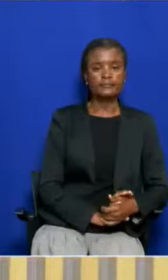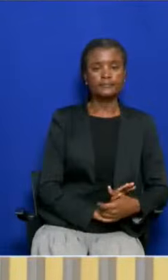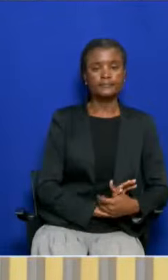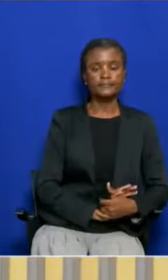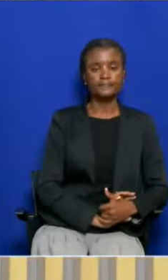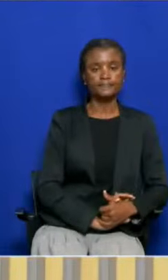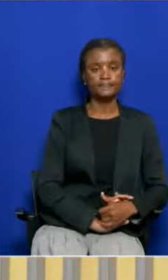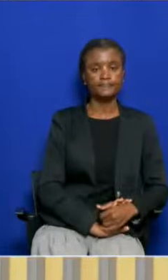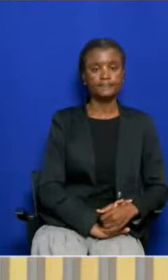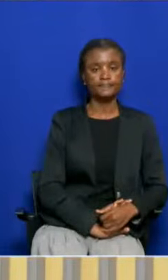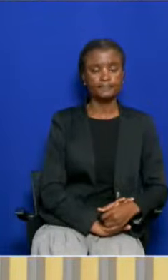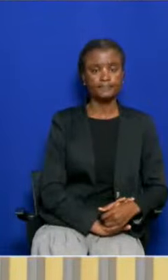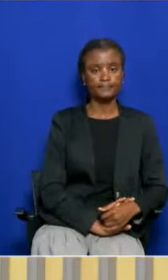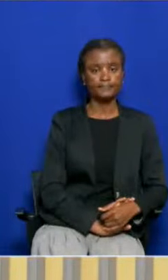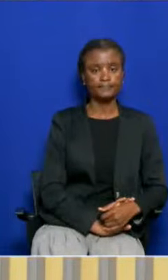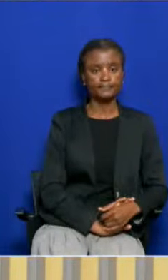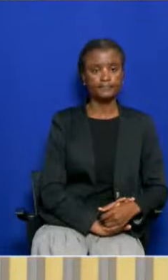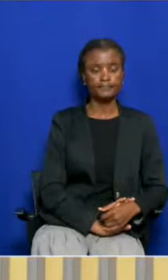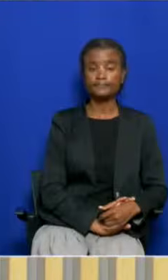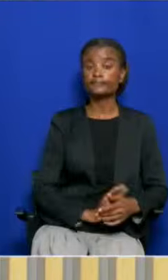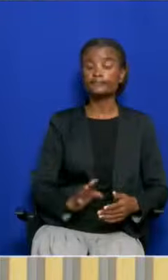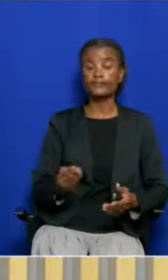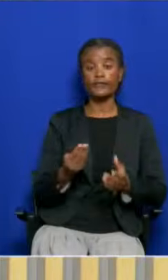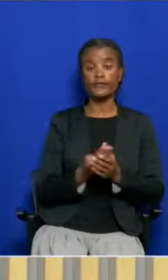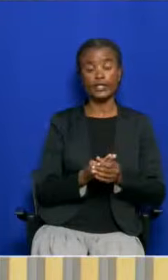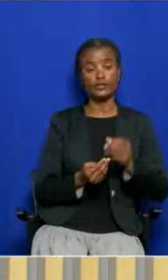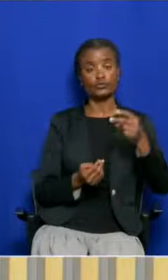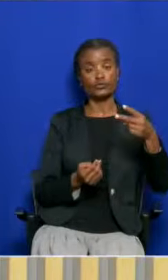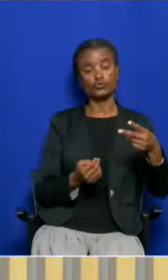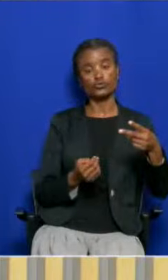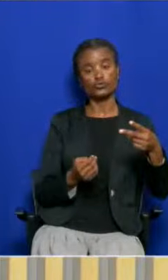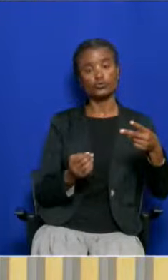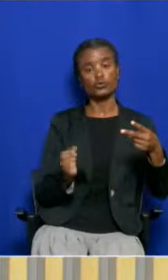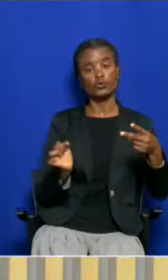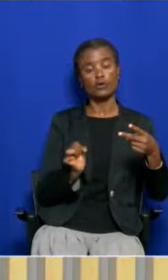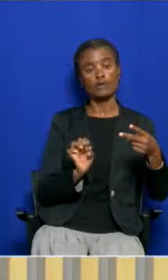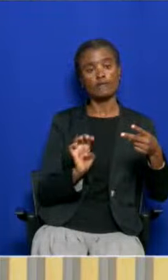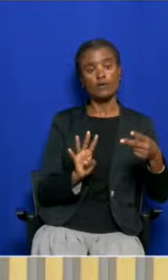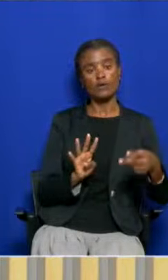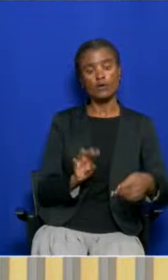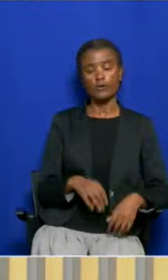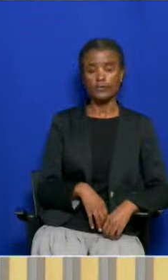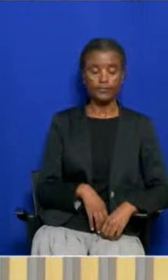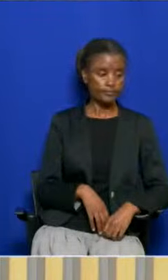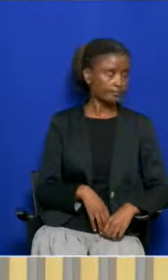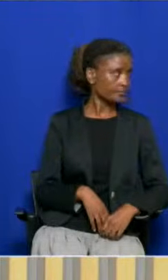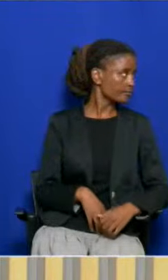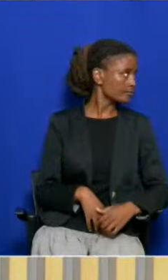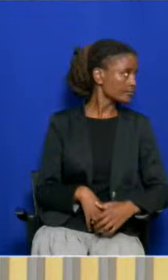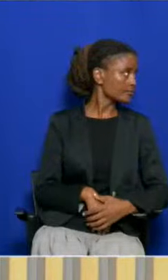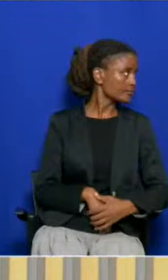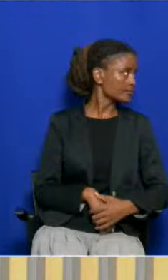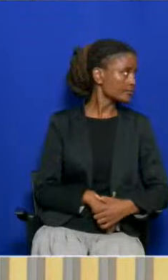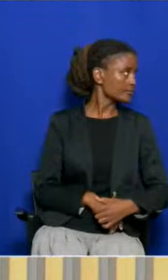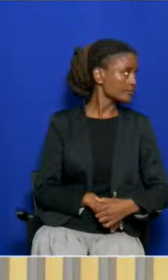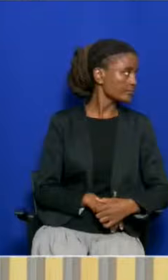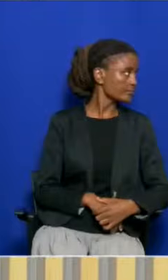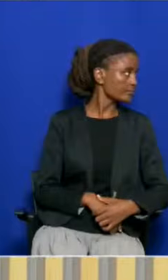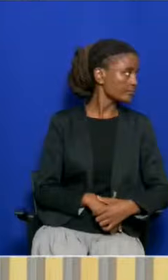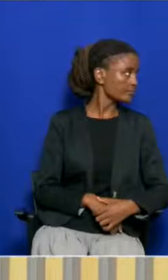It's 204. Yes, indeed. So it's only 790. I think the page got lost along